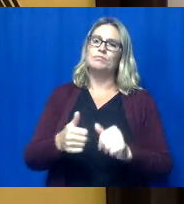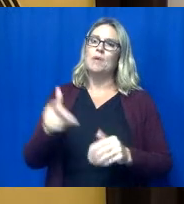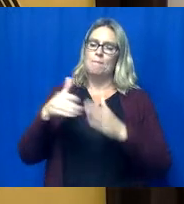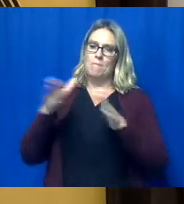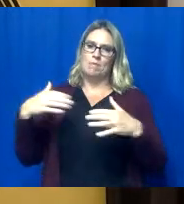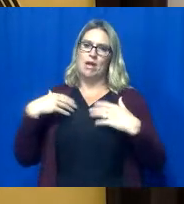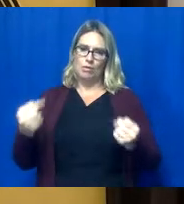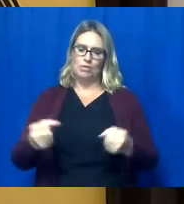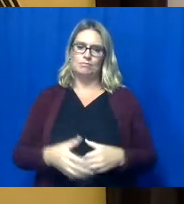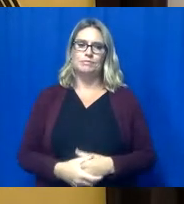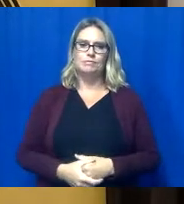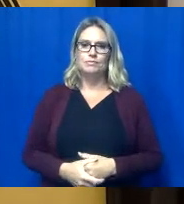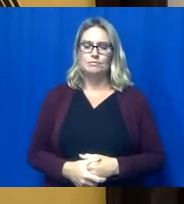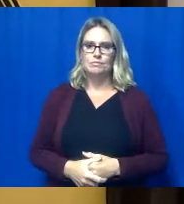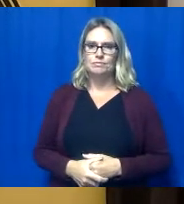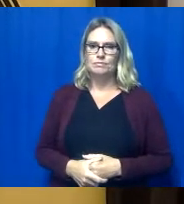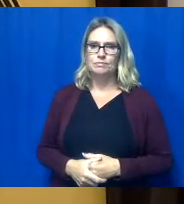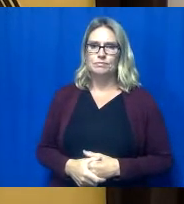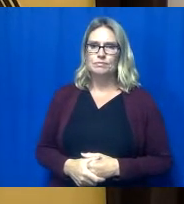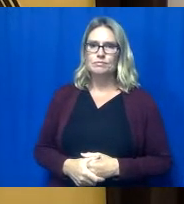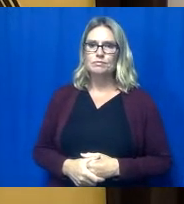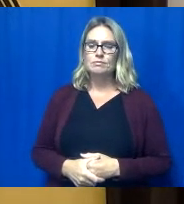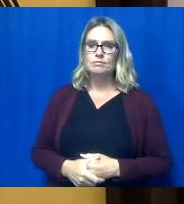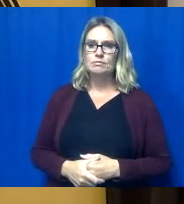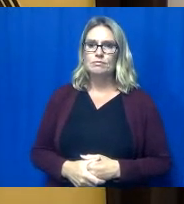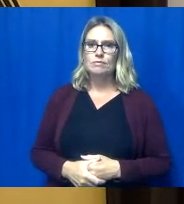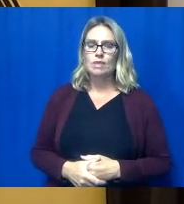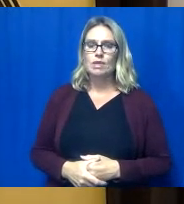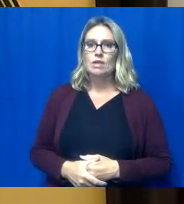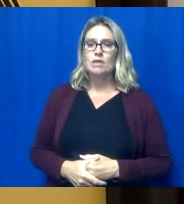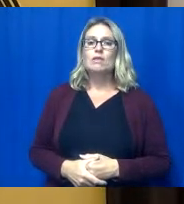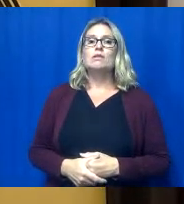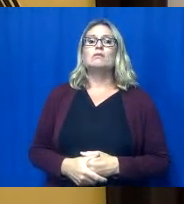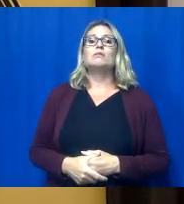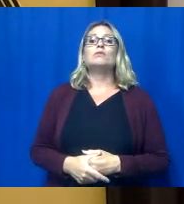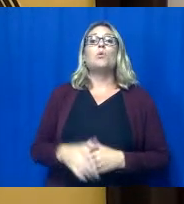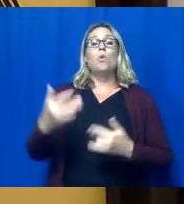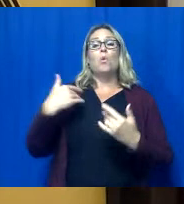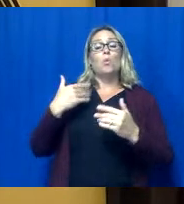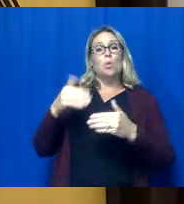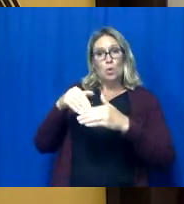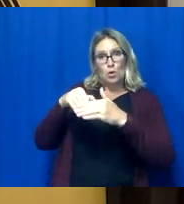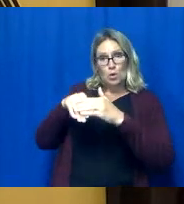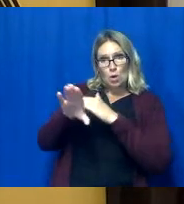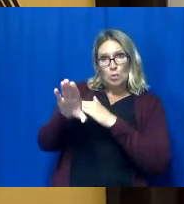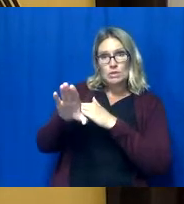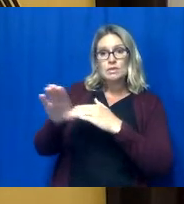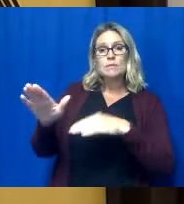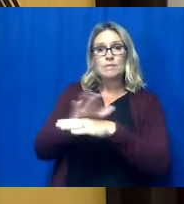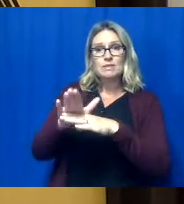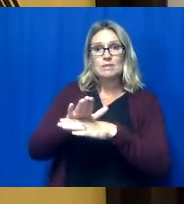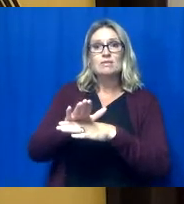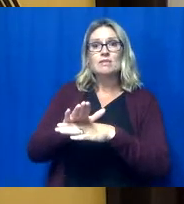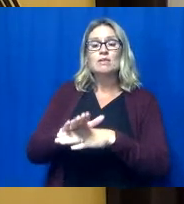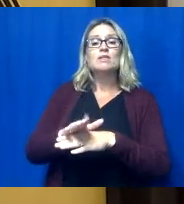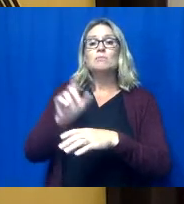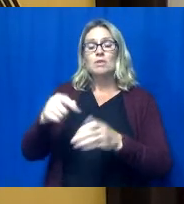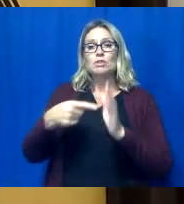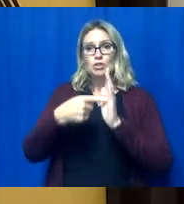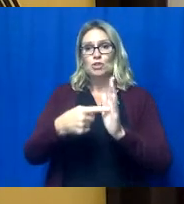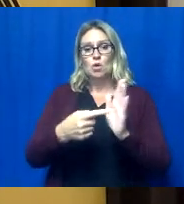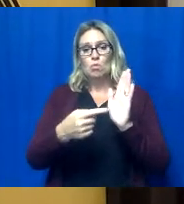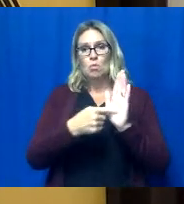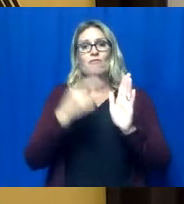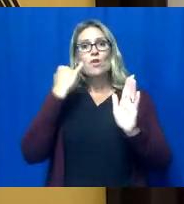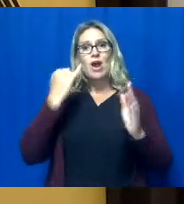When with a proof of vaccination is not necessary to enter a business, an event,